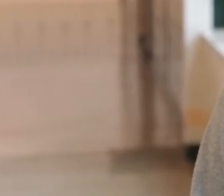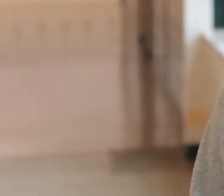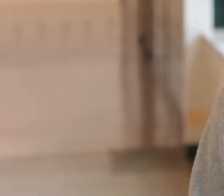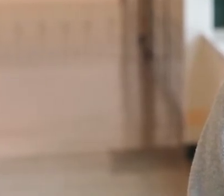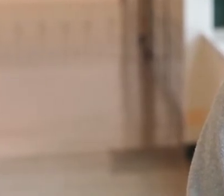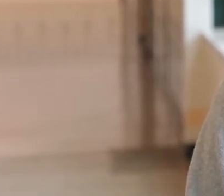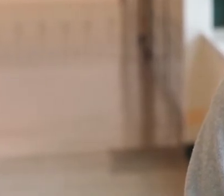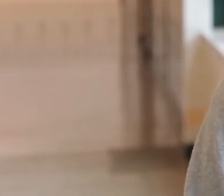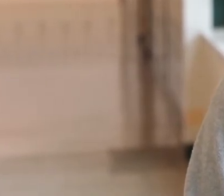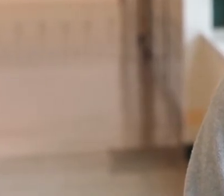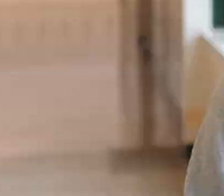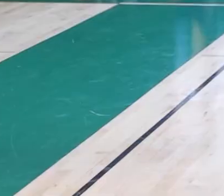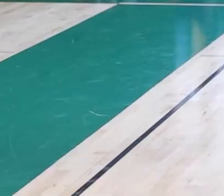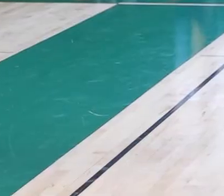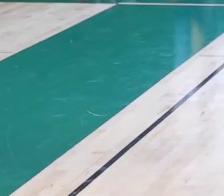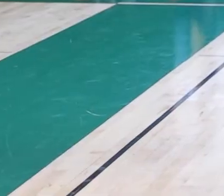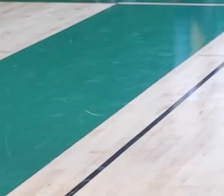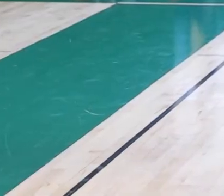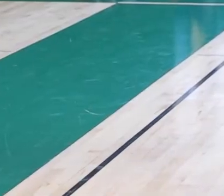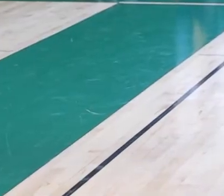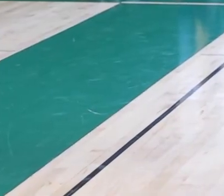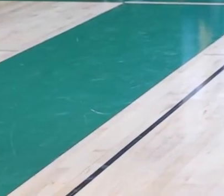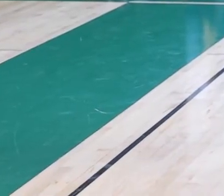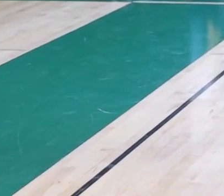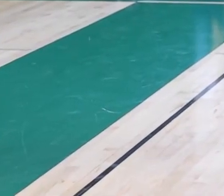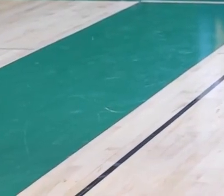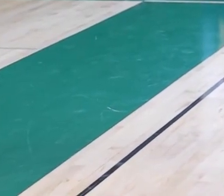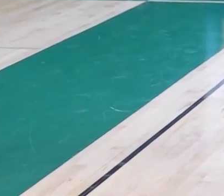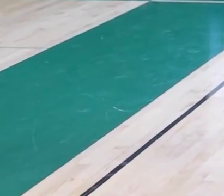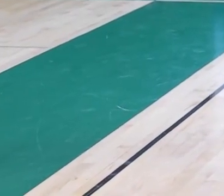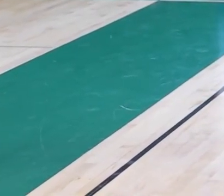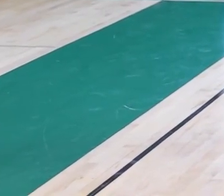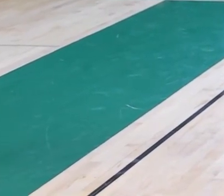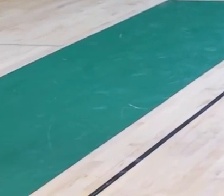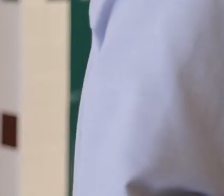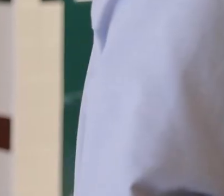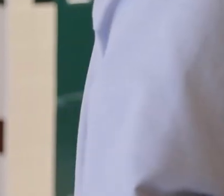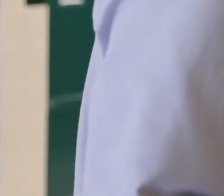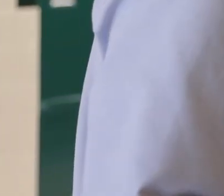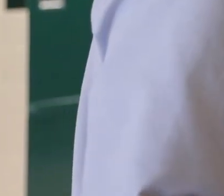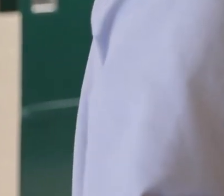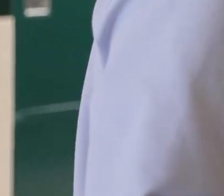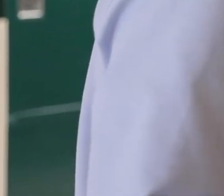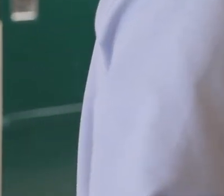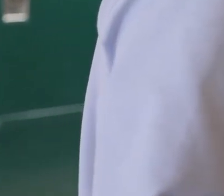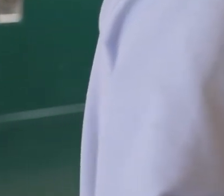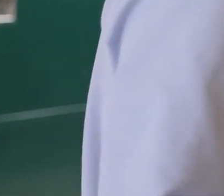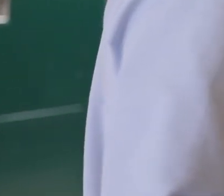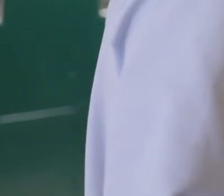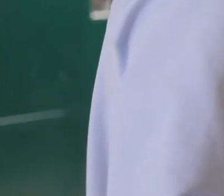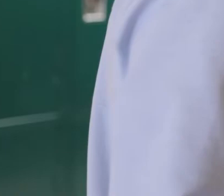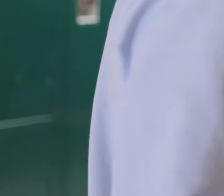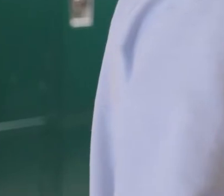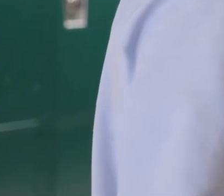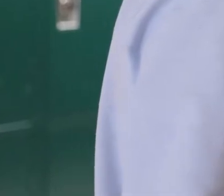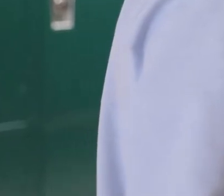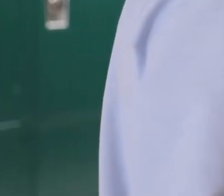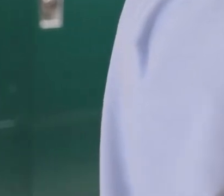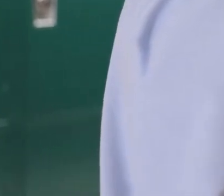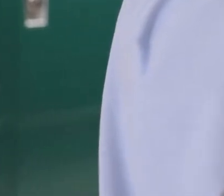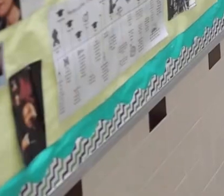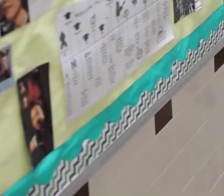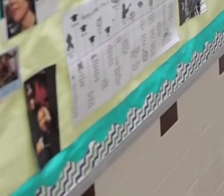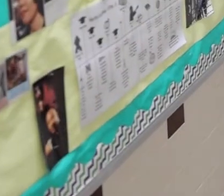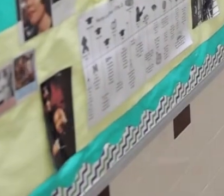track coach before taking over as head track coach. He just loves to be involved with South High, and he does a wonderful